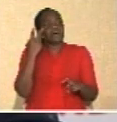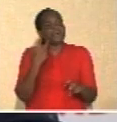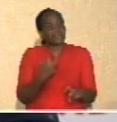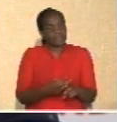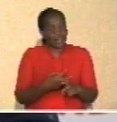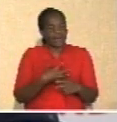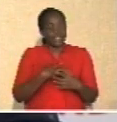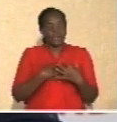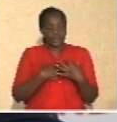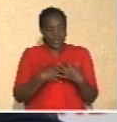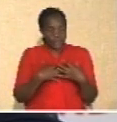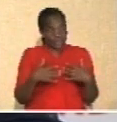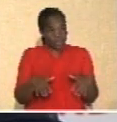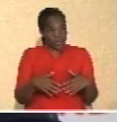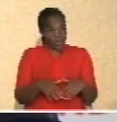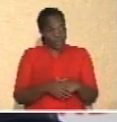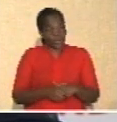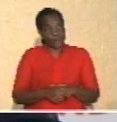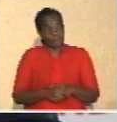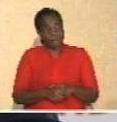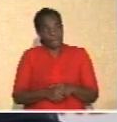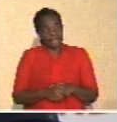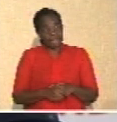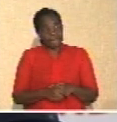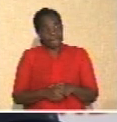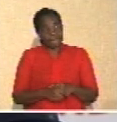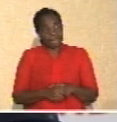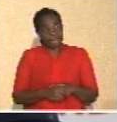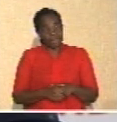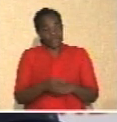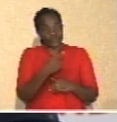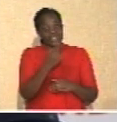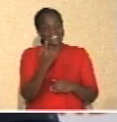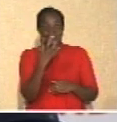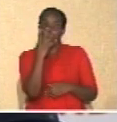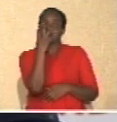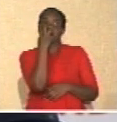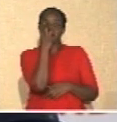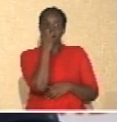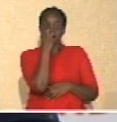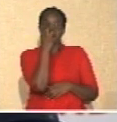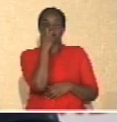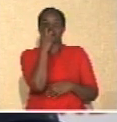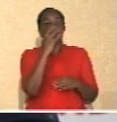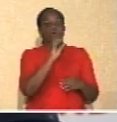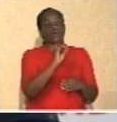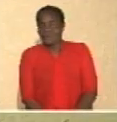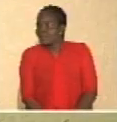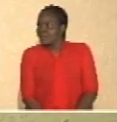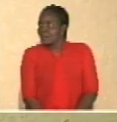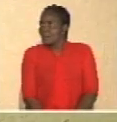and they are hypoxic. In other words, they require oxygen, and they do not have enough of